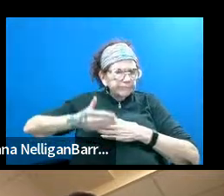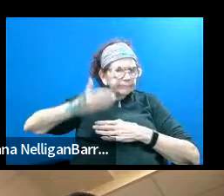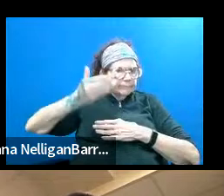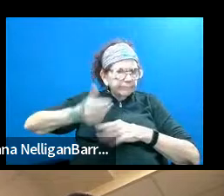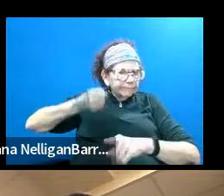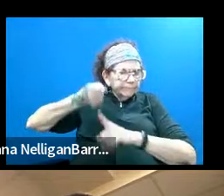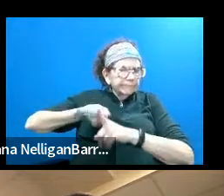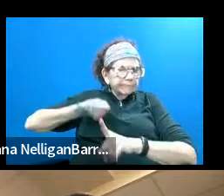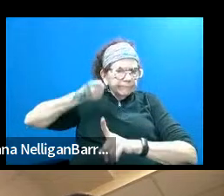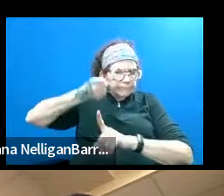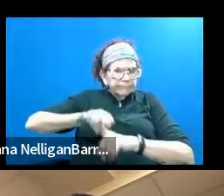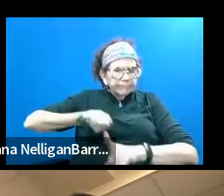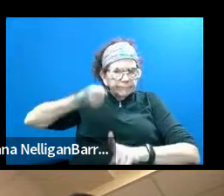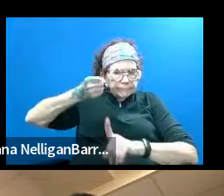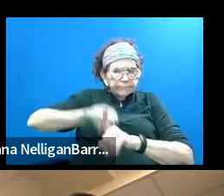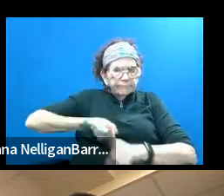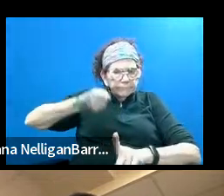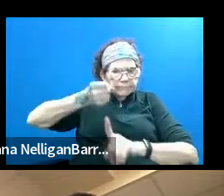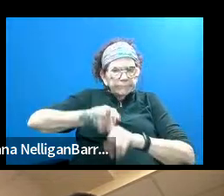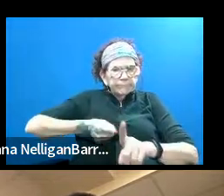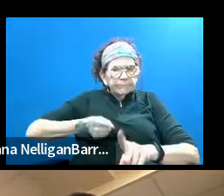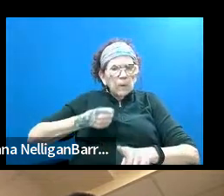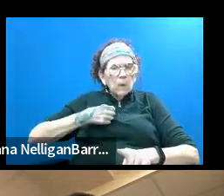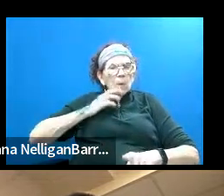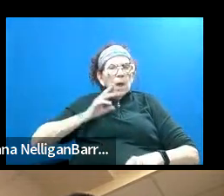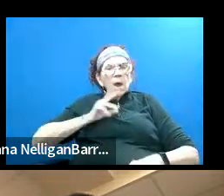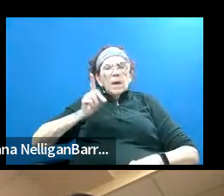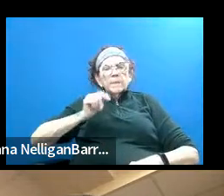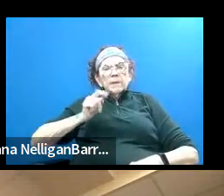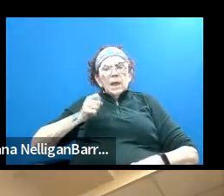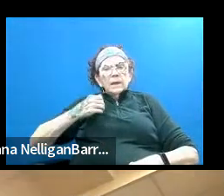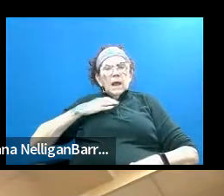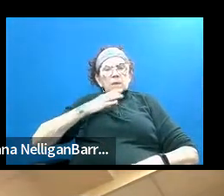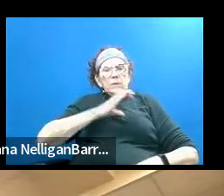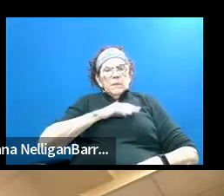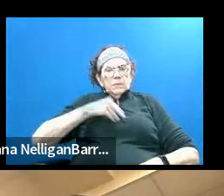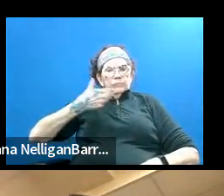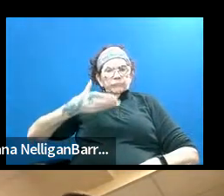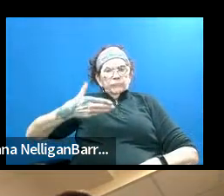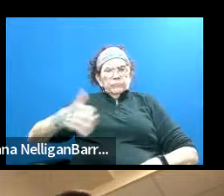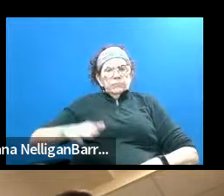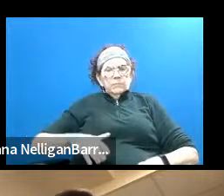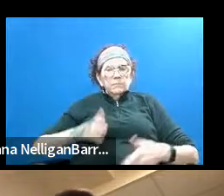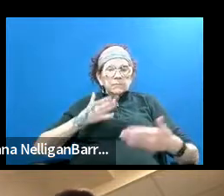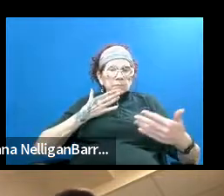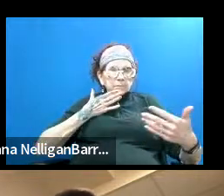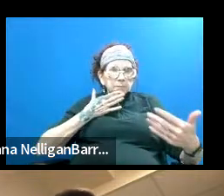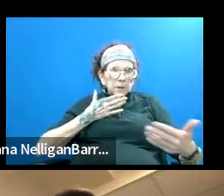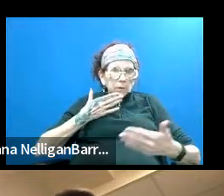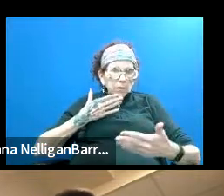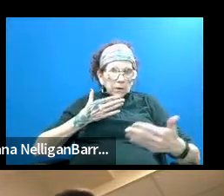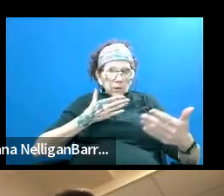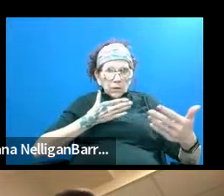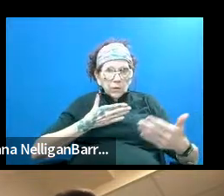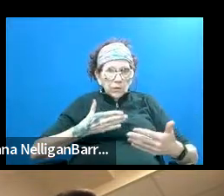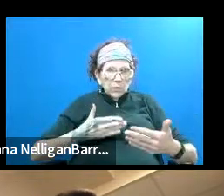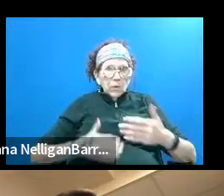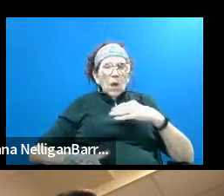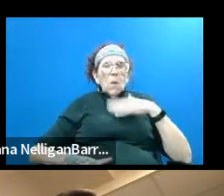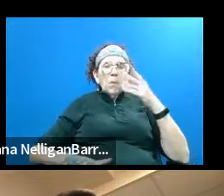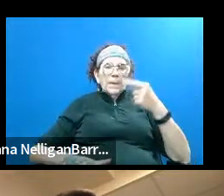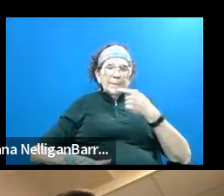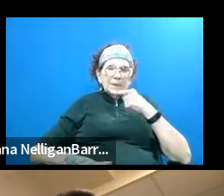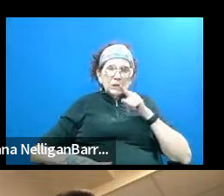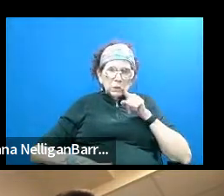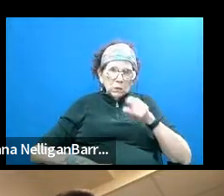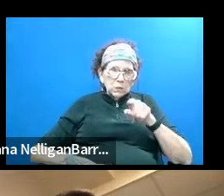updating on it with council members. So once again, thank you. And thank you, Heidi. We're going to miss you. What, 25 years or something